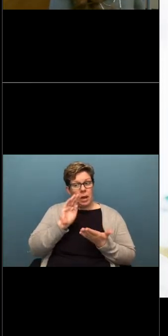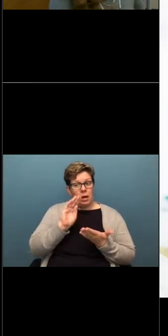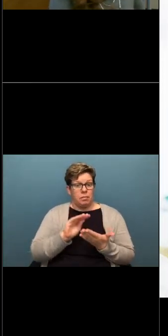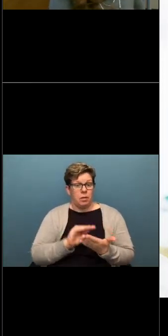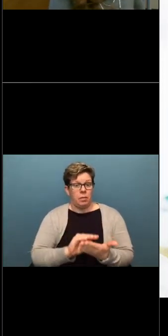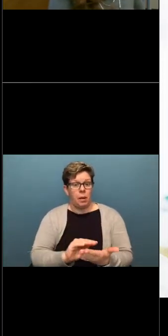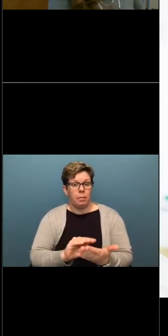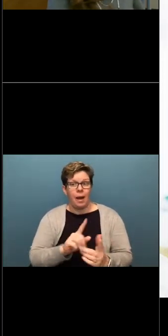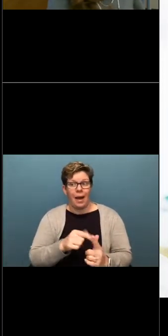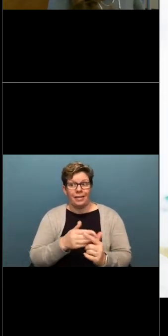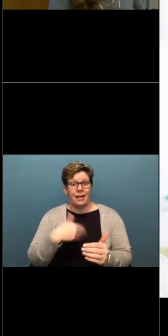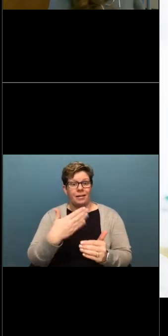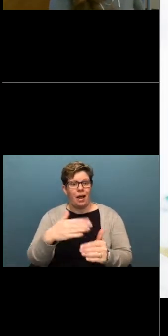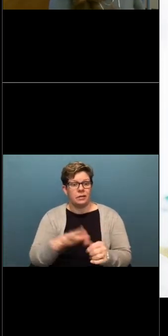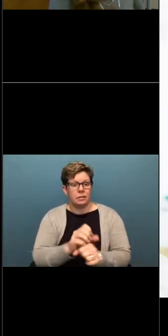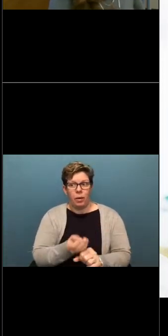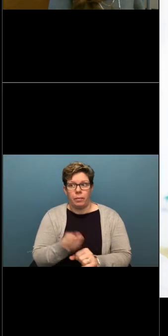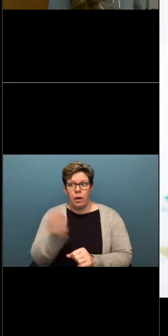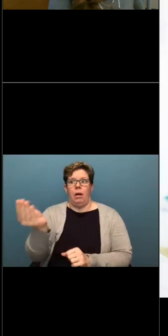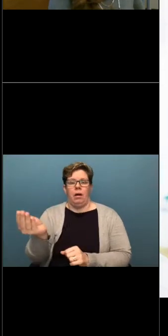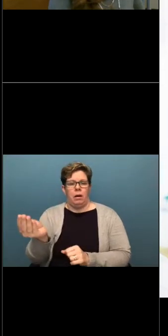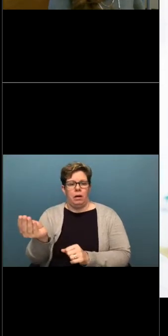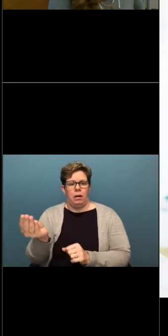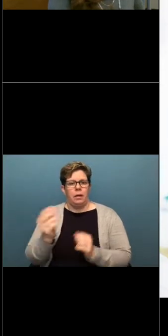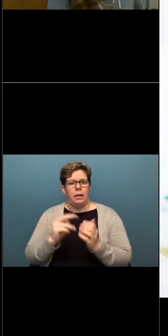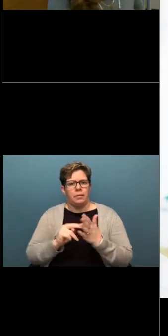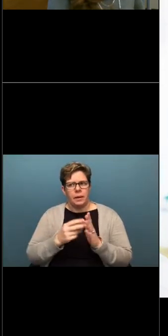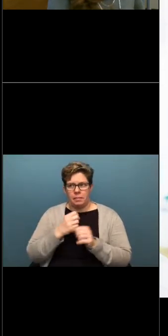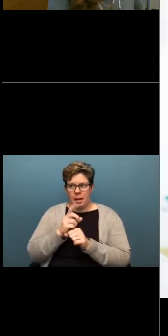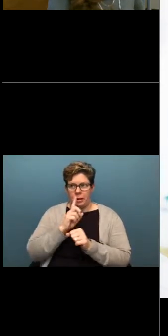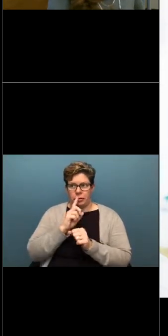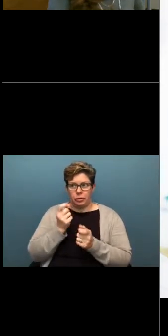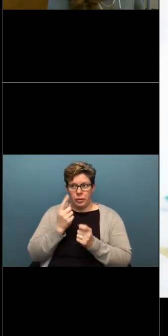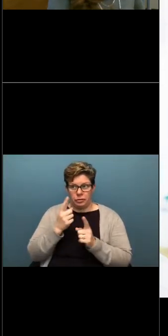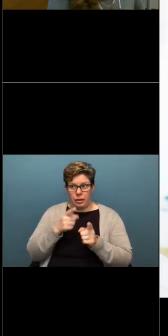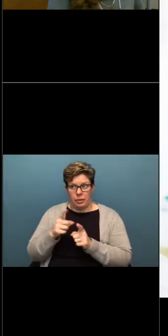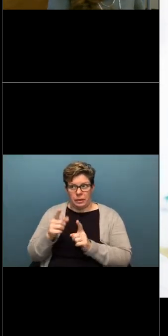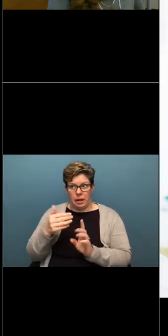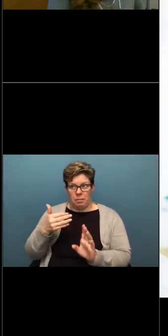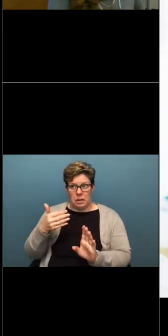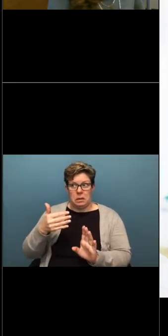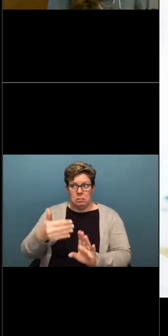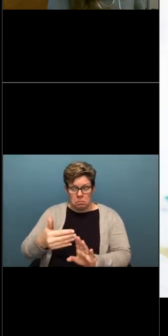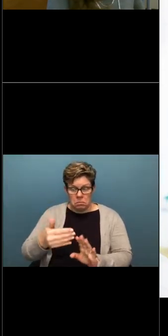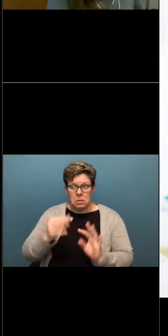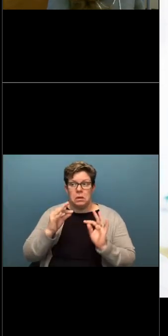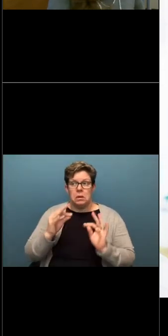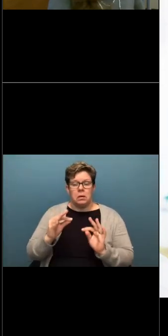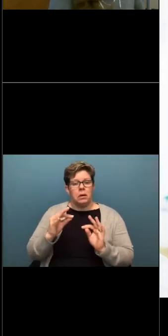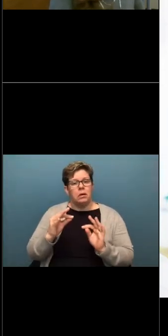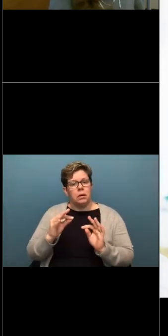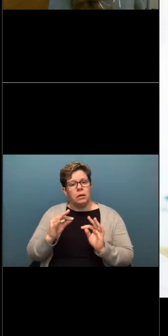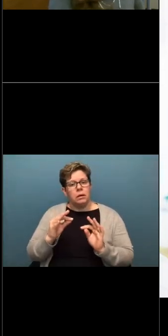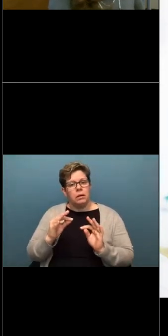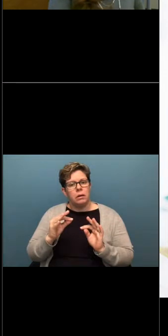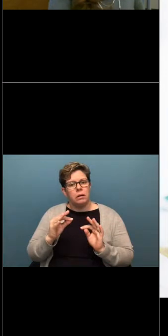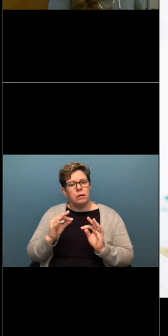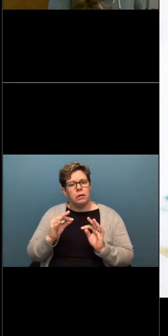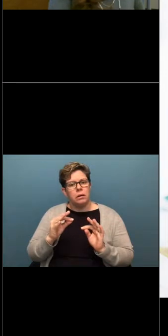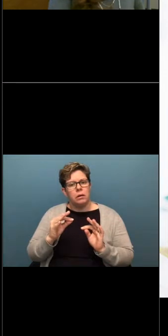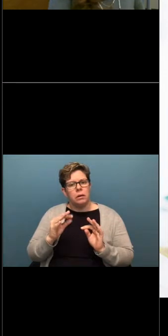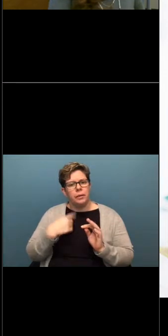information can really kind of, again, put you all on the same page, and everybody can start to achieve